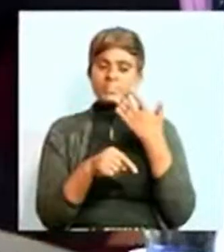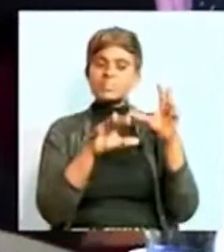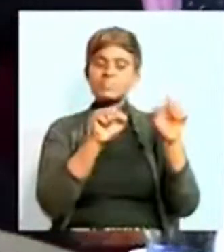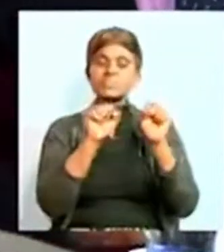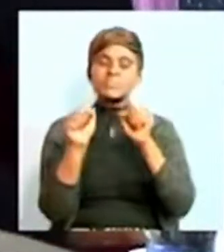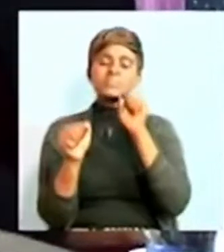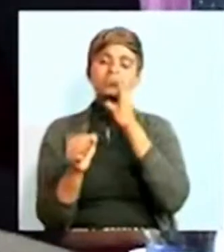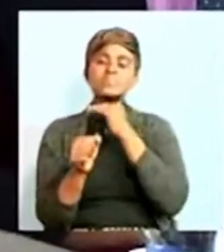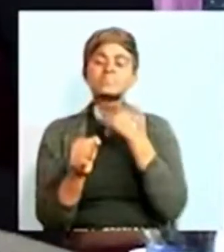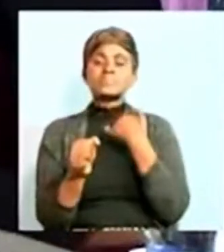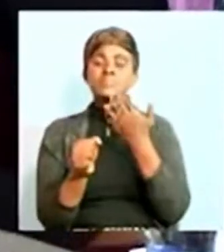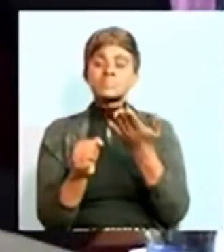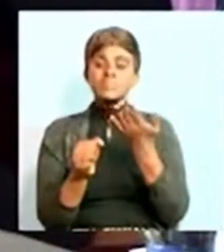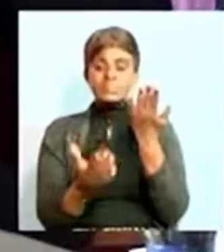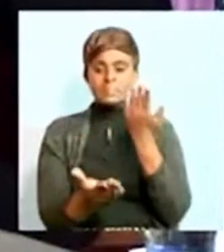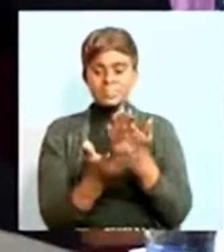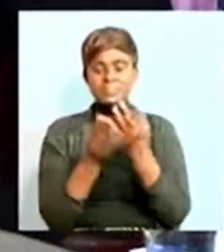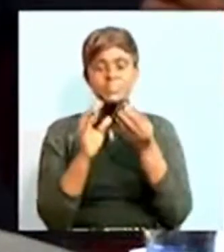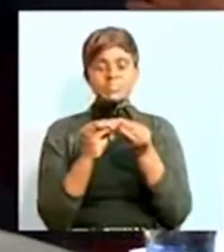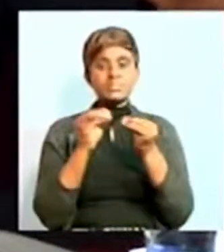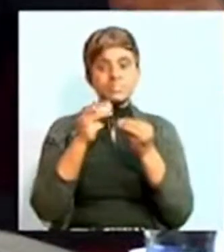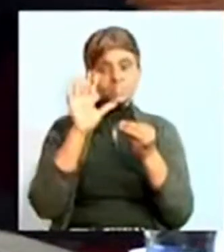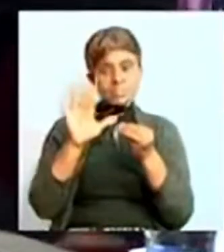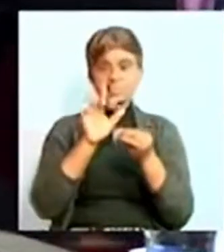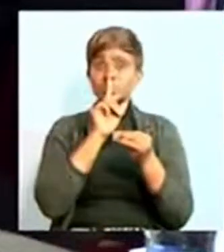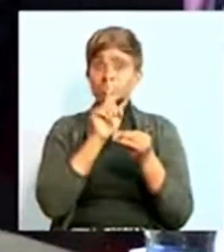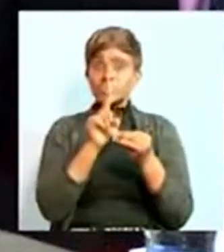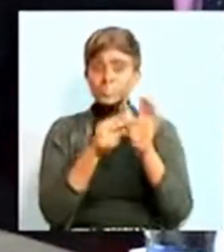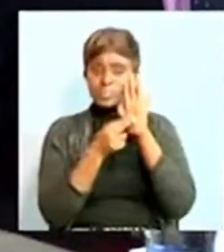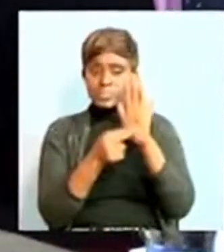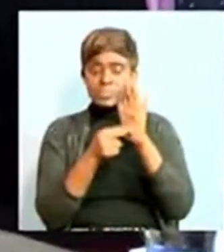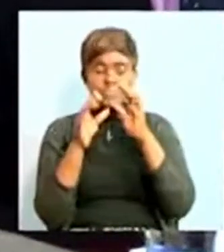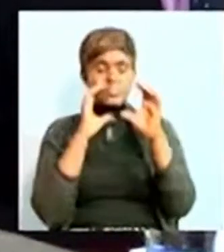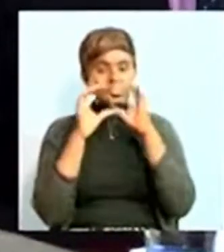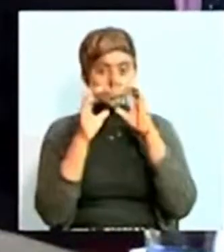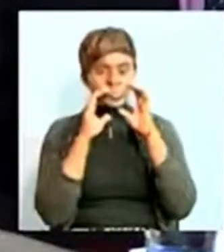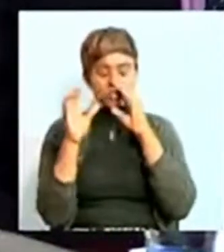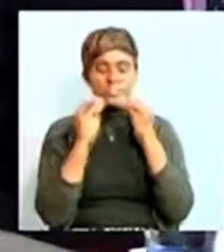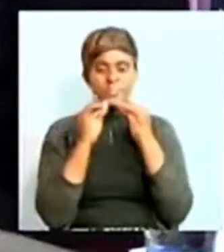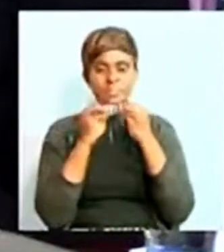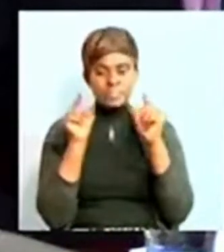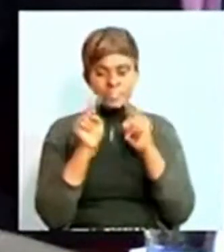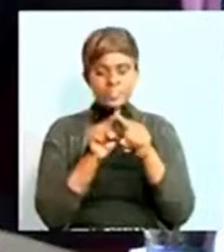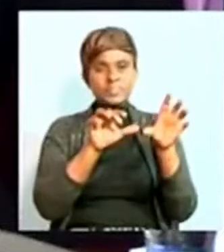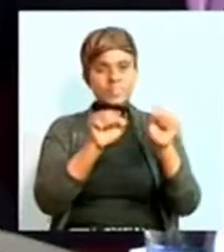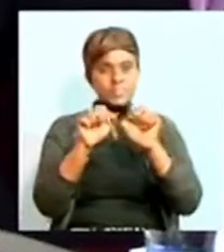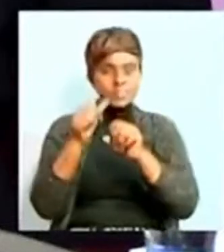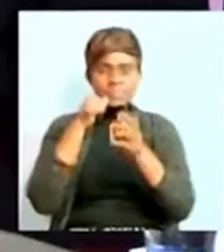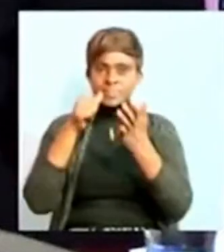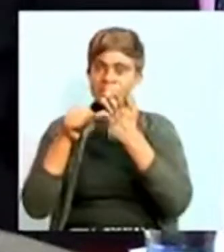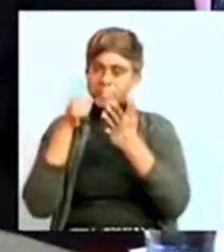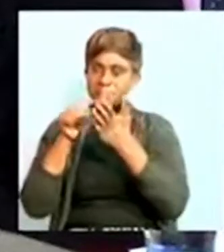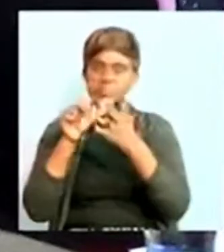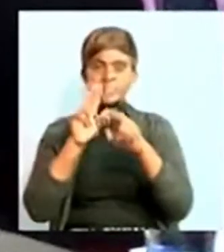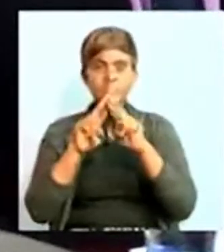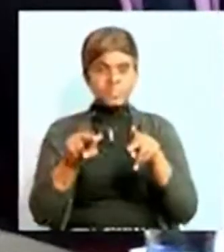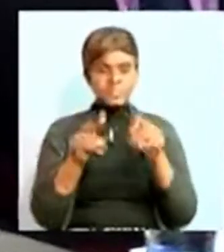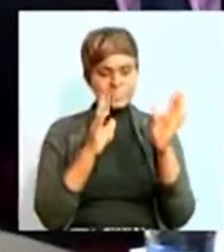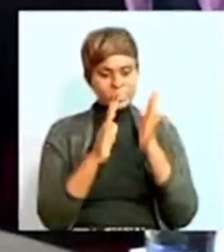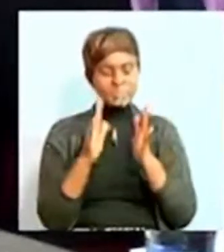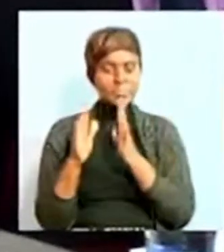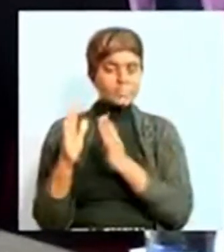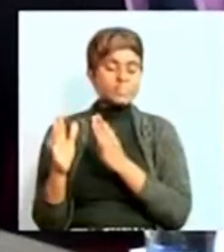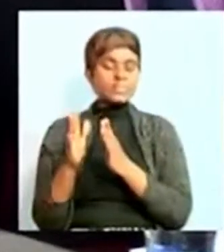confirmed. Appendix 5 is a proof of the correspondences and the confirmation letters, Chair. Remedial